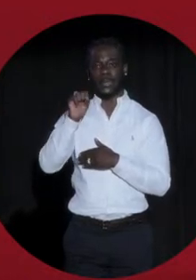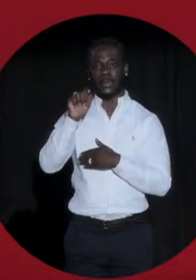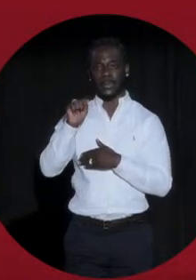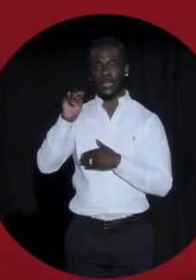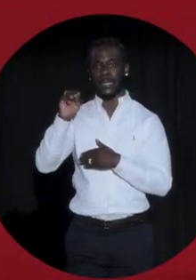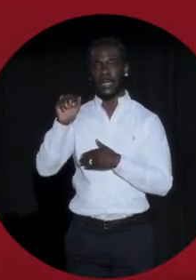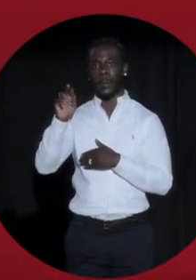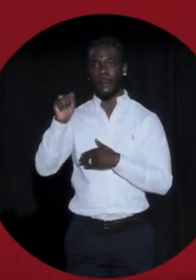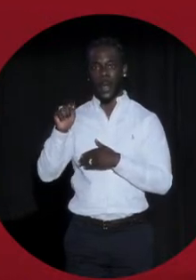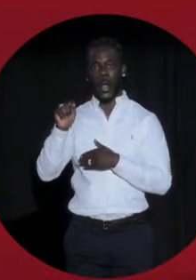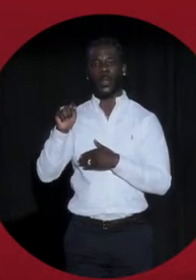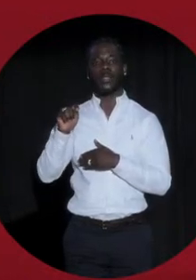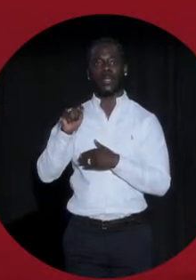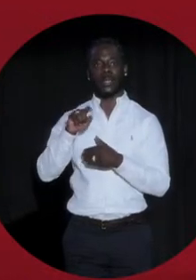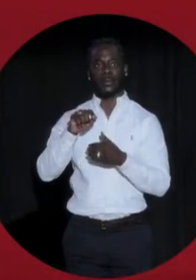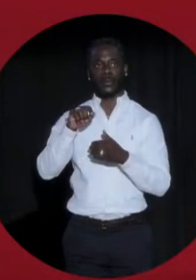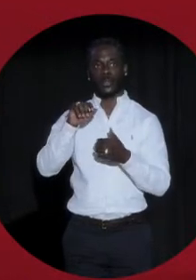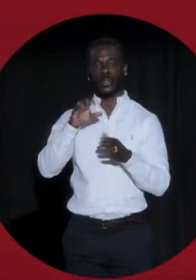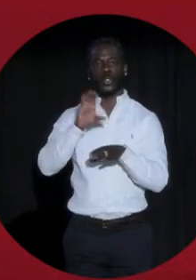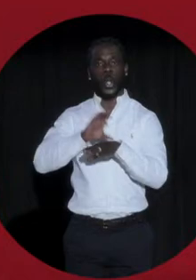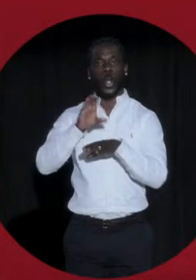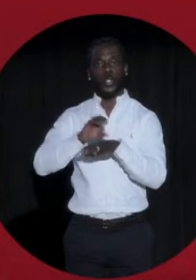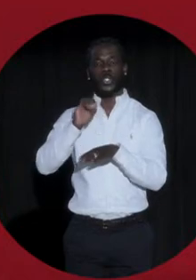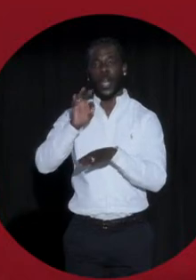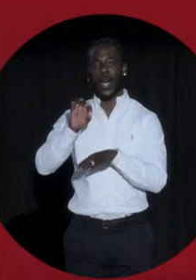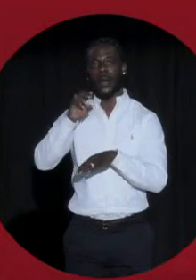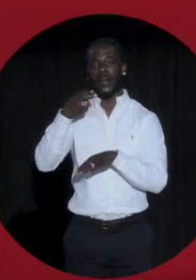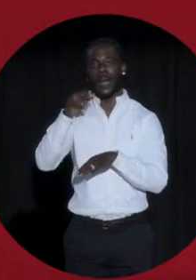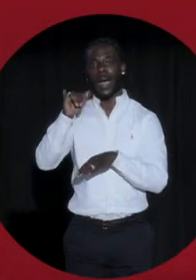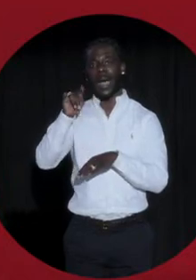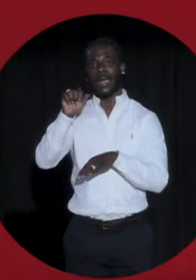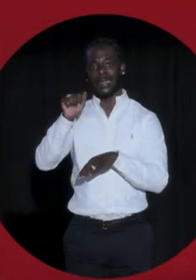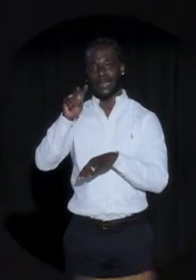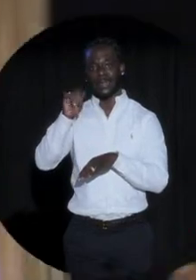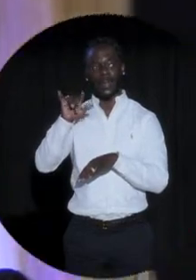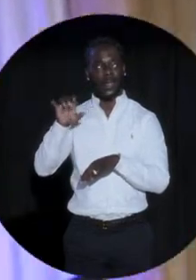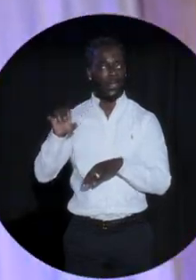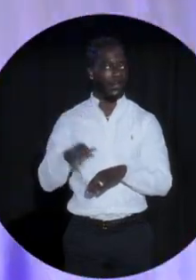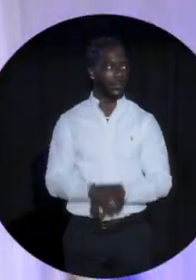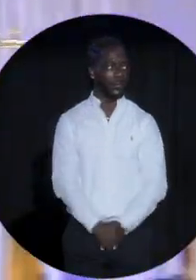of Hyattsville, who will now deliver an inspirational prayer.